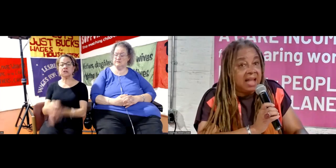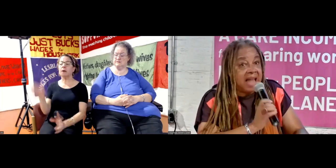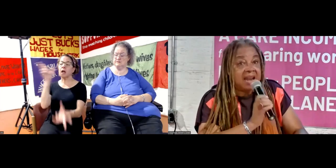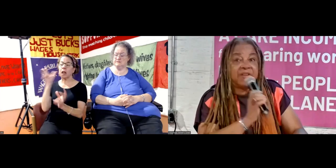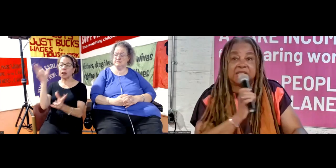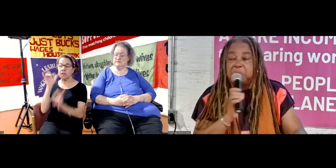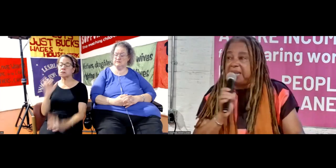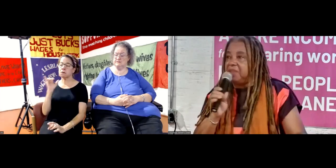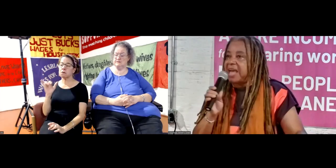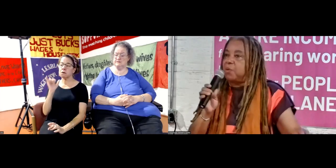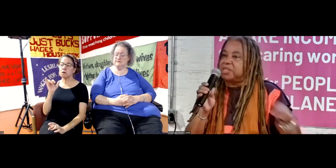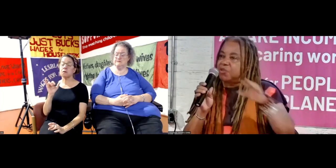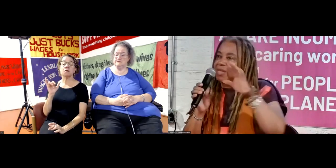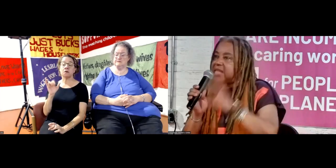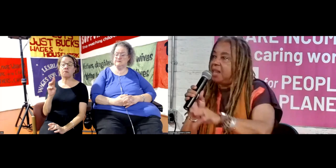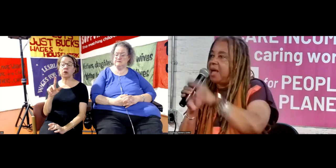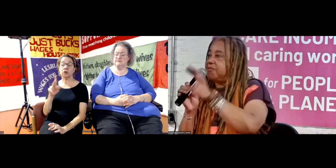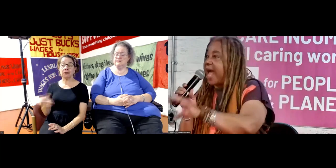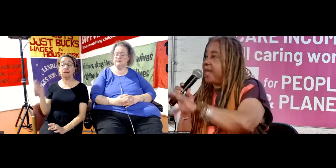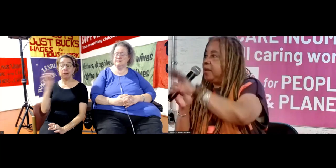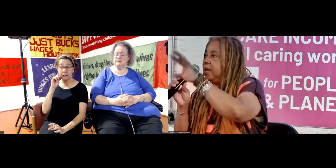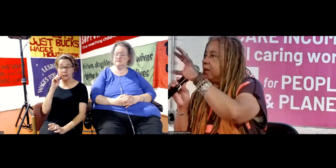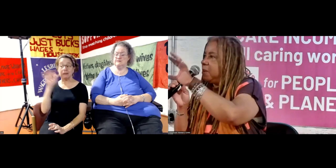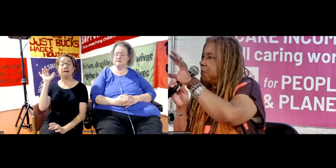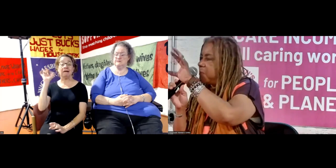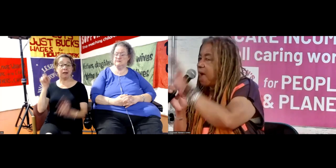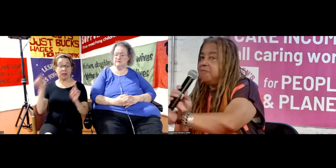And a lot of us believe that it was a result of that